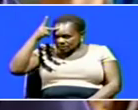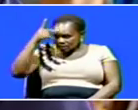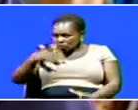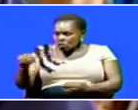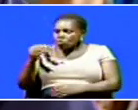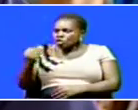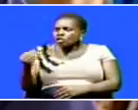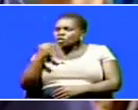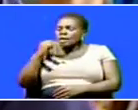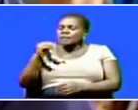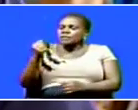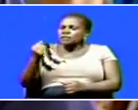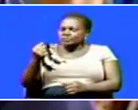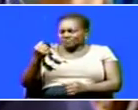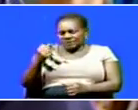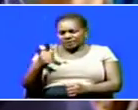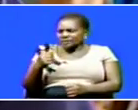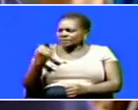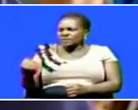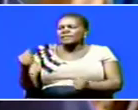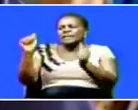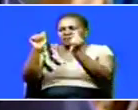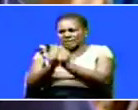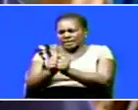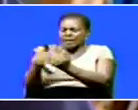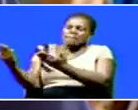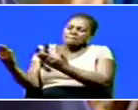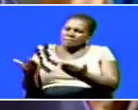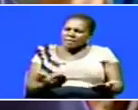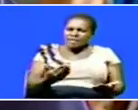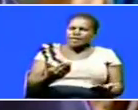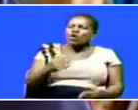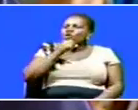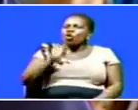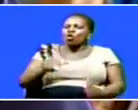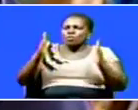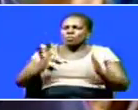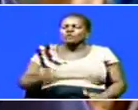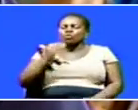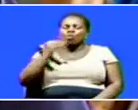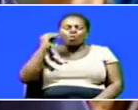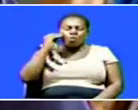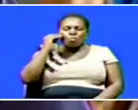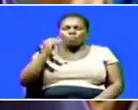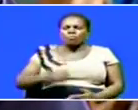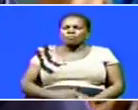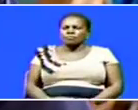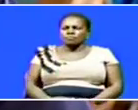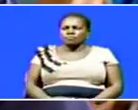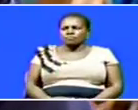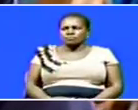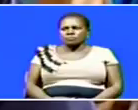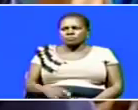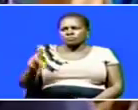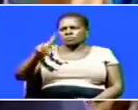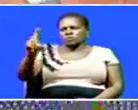home. But 10 kids are bringing an old person to a home for the aged. It's a